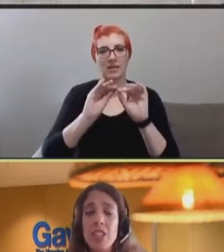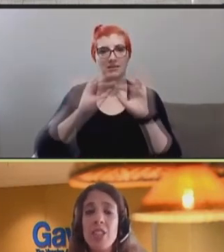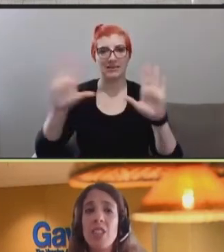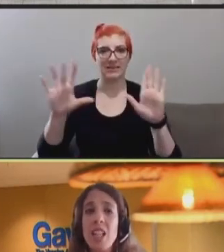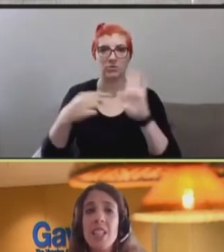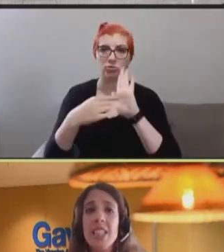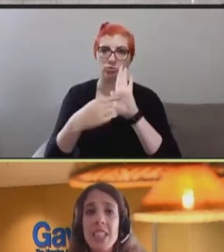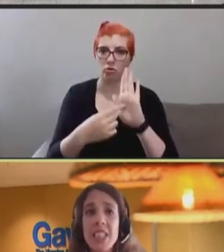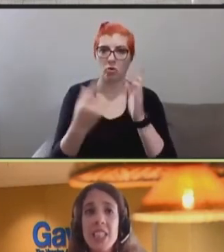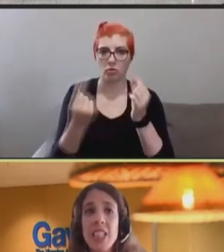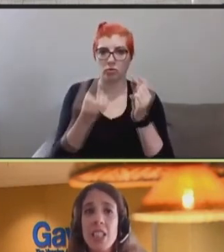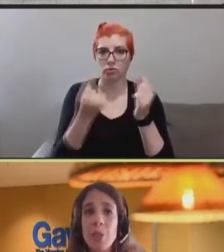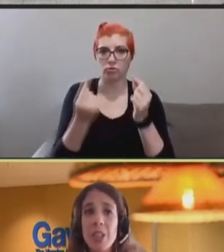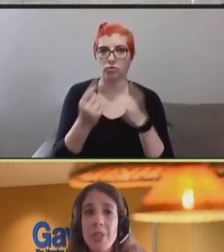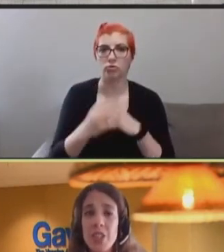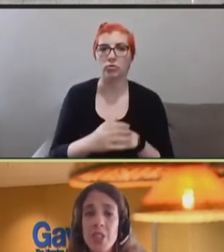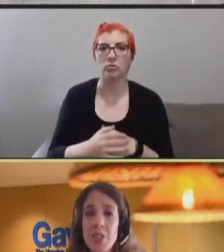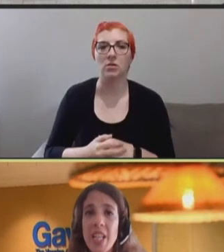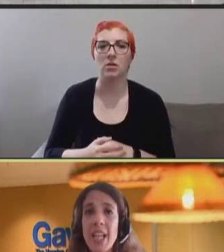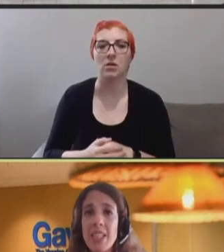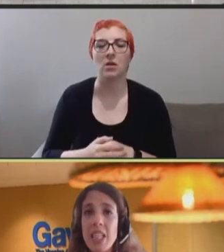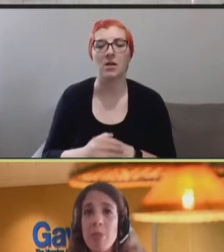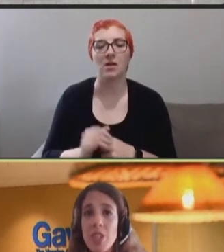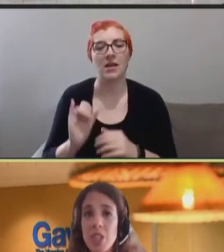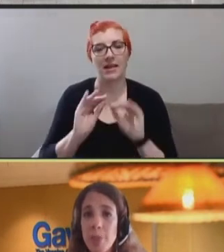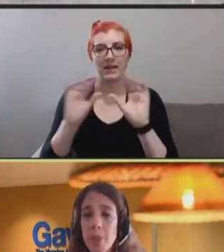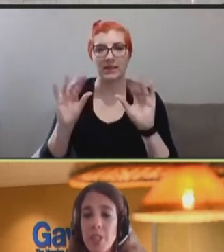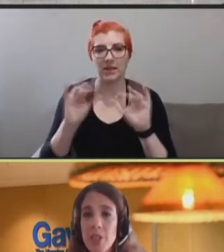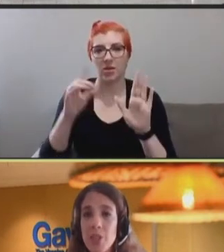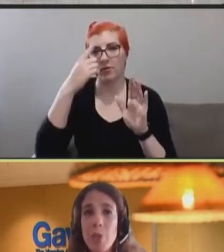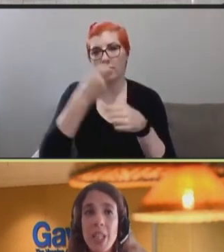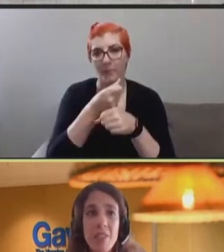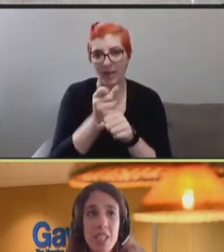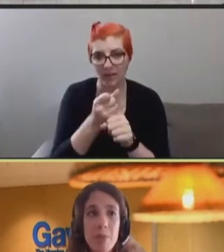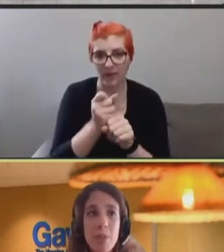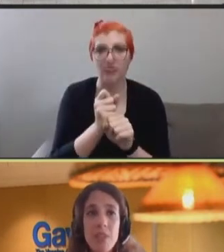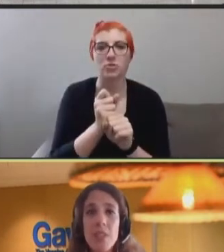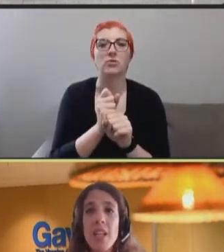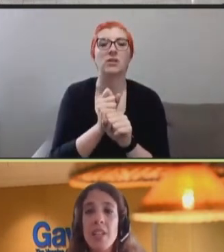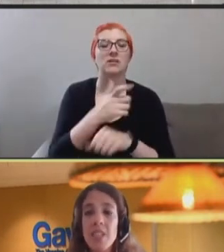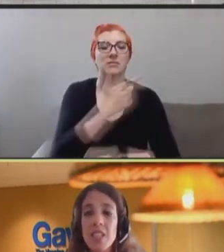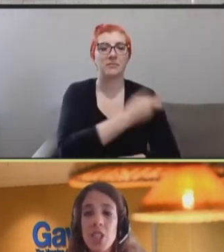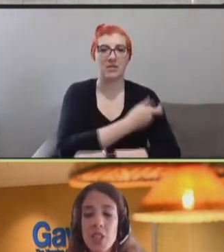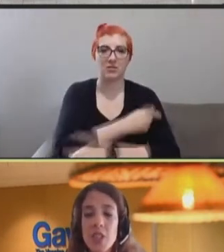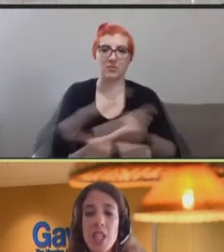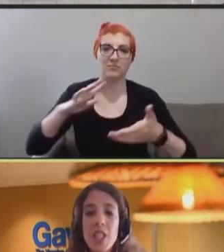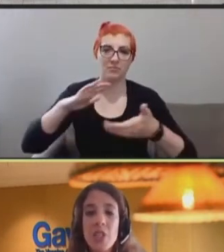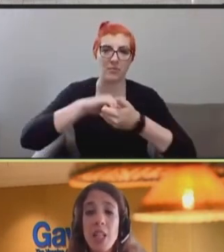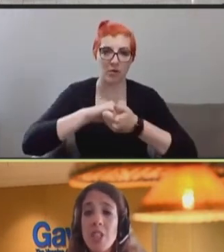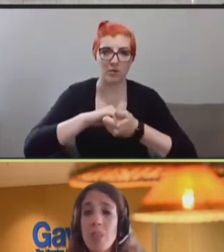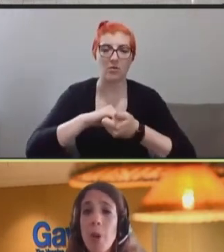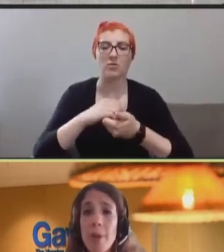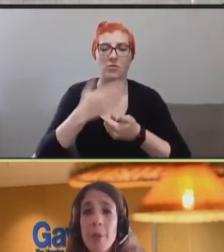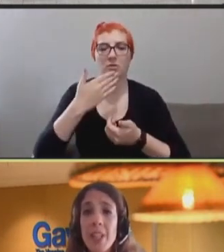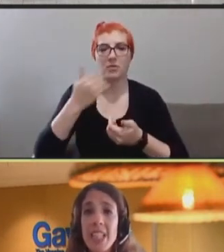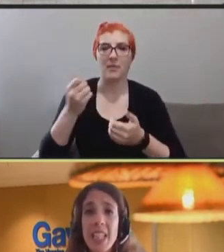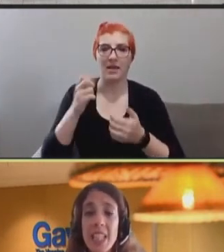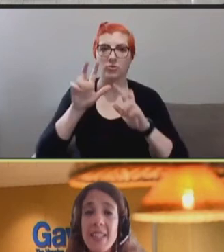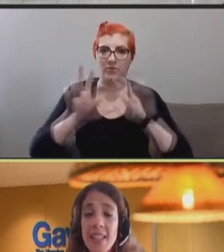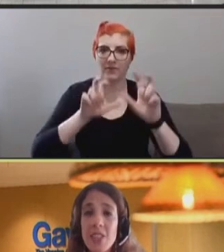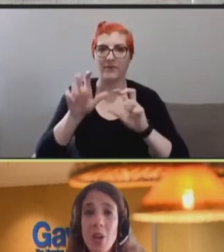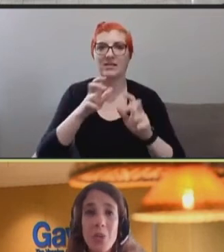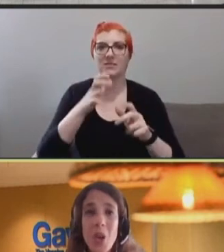and greater clarity to manufacturers and immunization partners to make investment decisions. So that was the